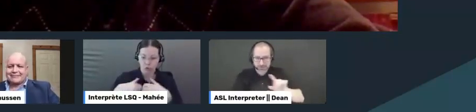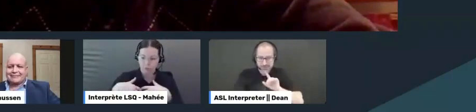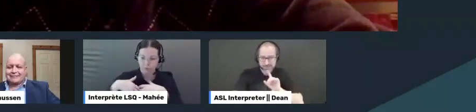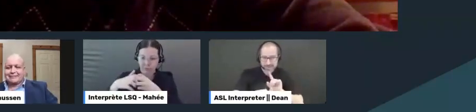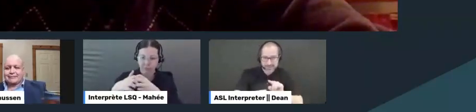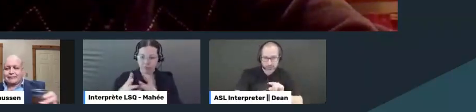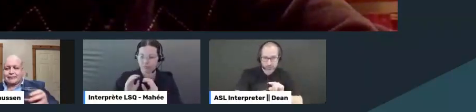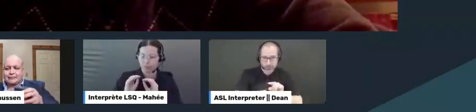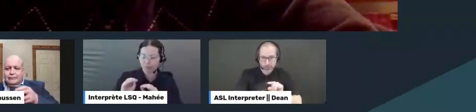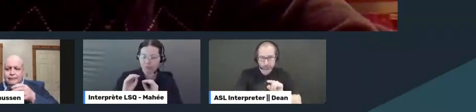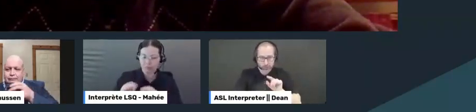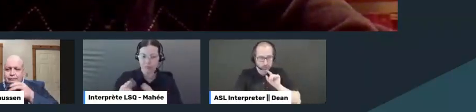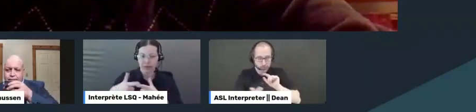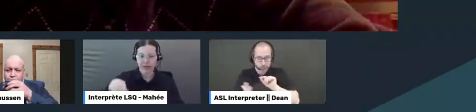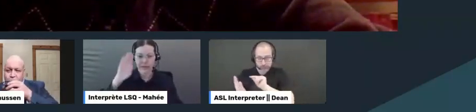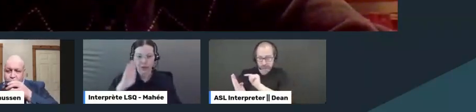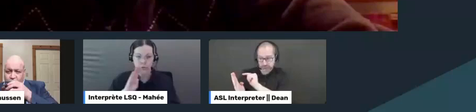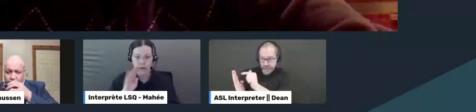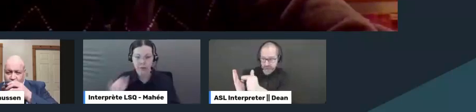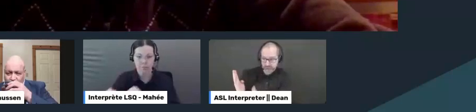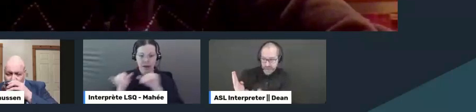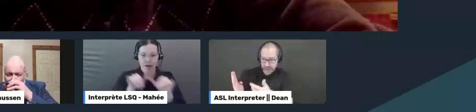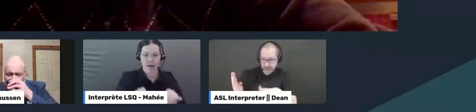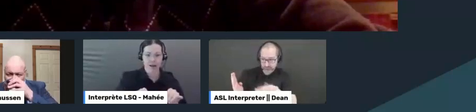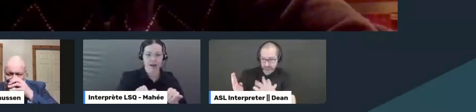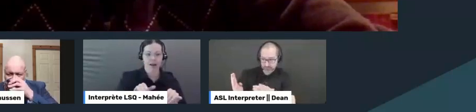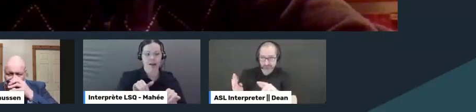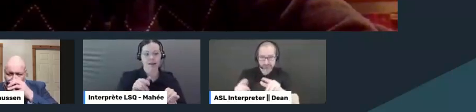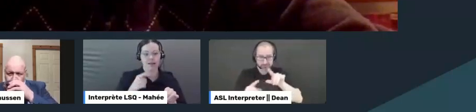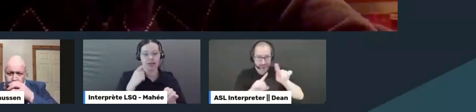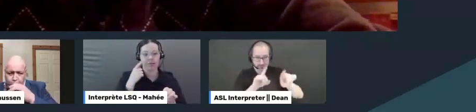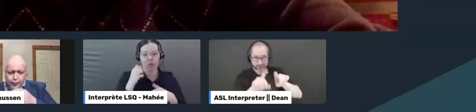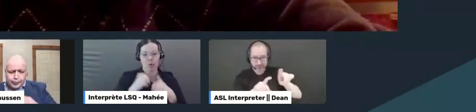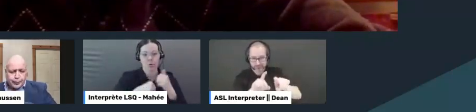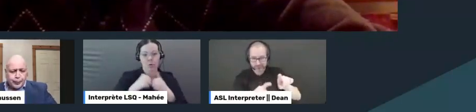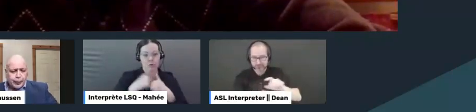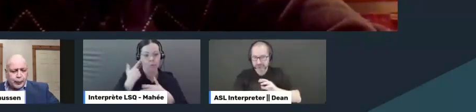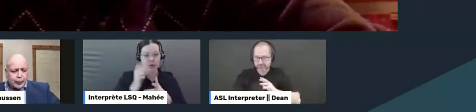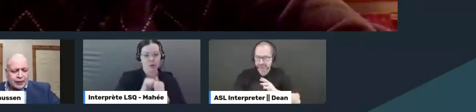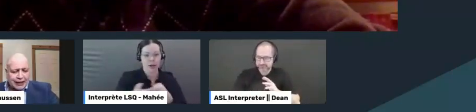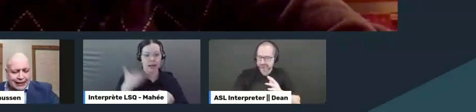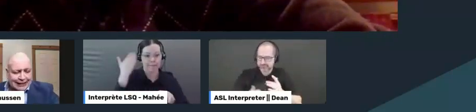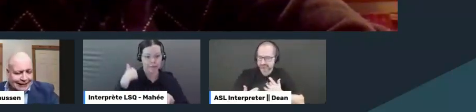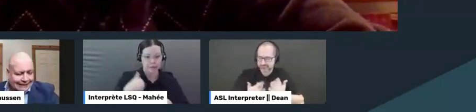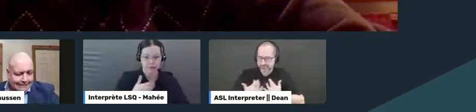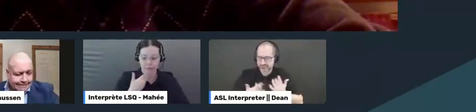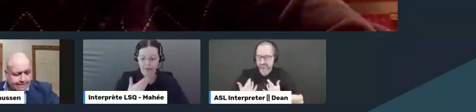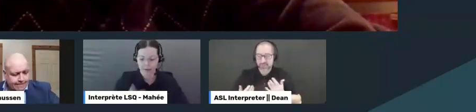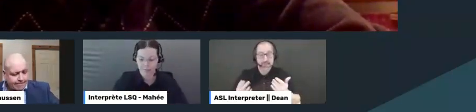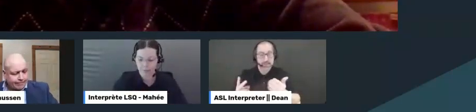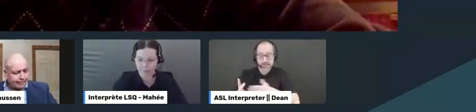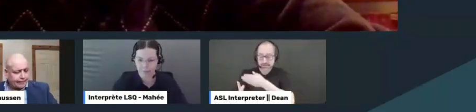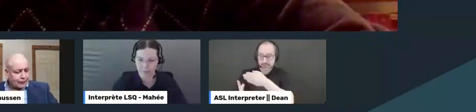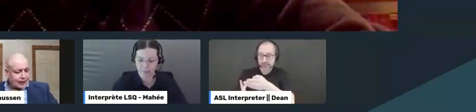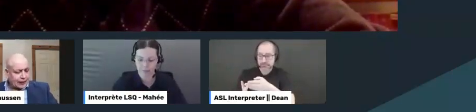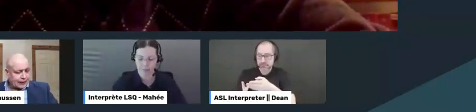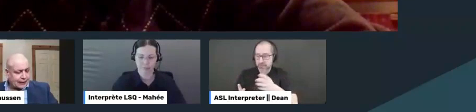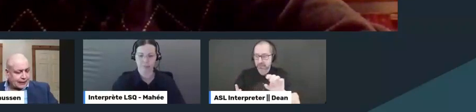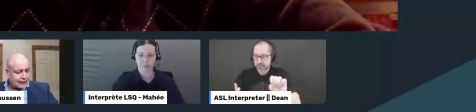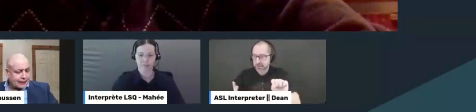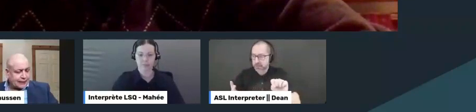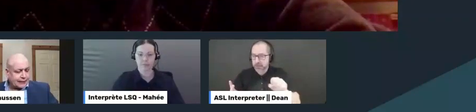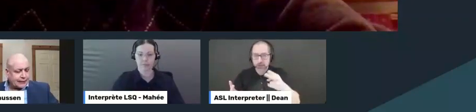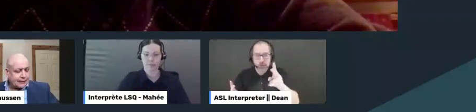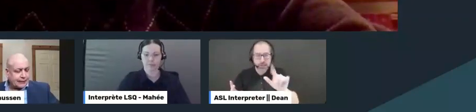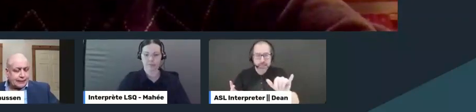completes our 4 presentations. The next speaker is Shelley Tulloch